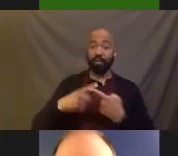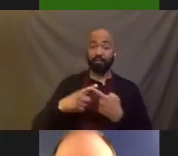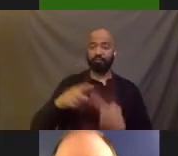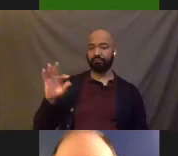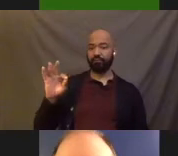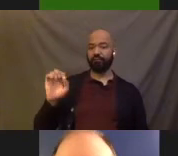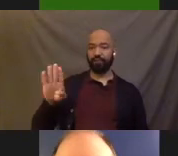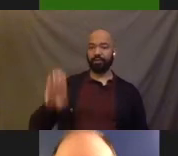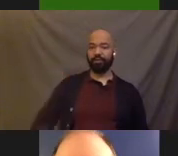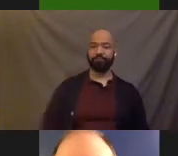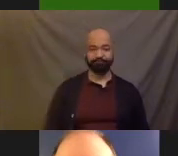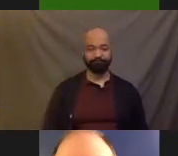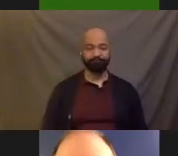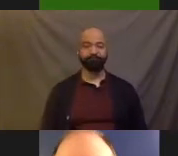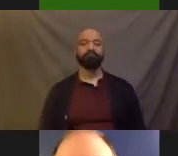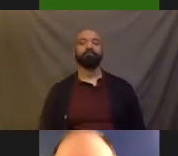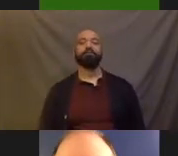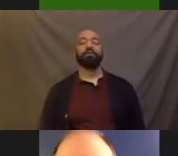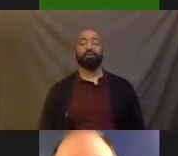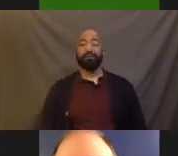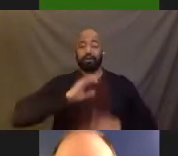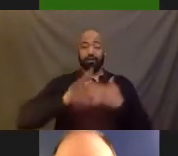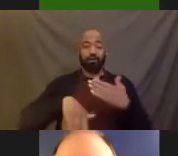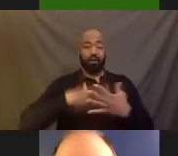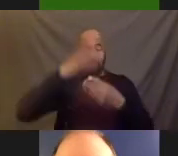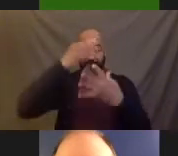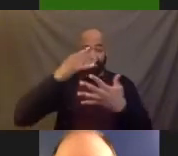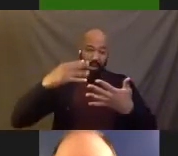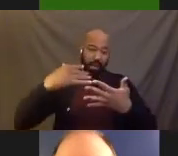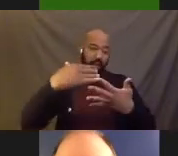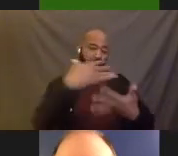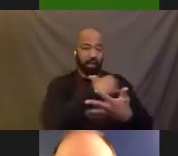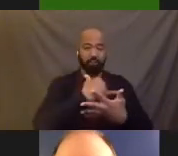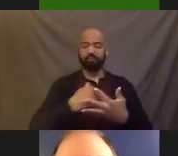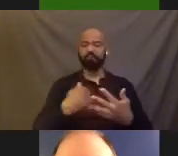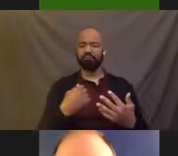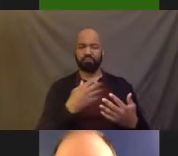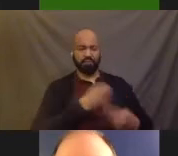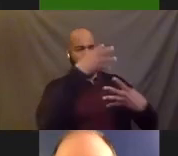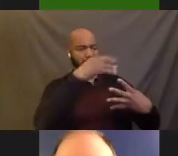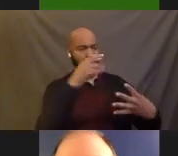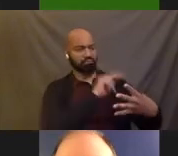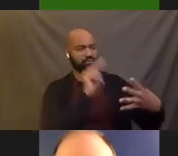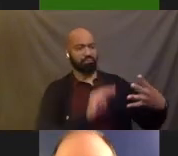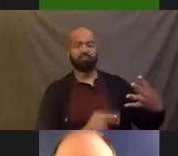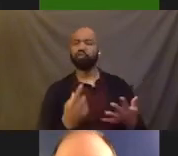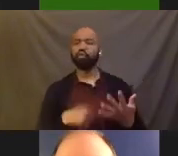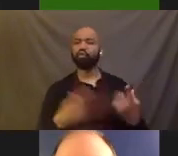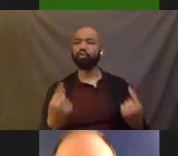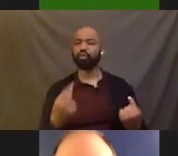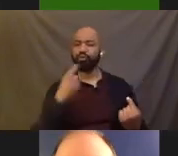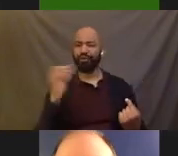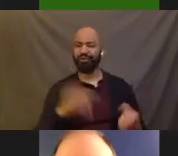what do we do with this information? I'm sure that you all have seen these things all over the place. So it's about